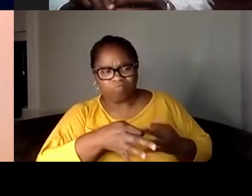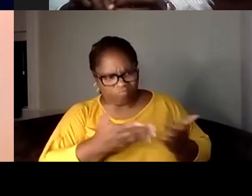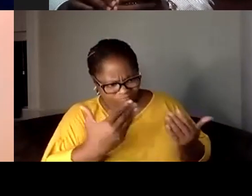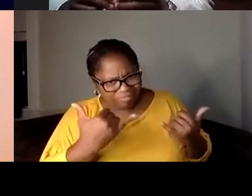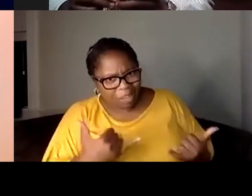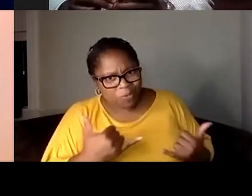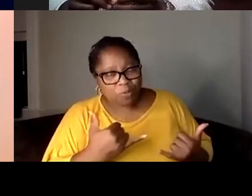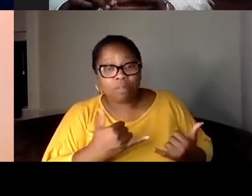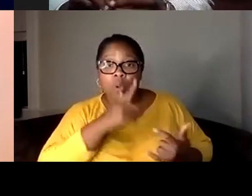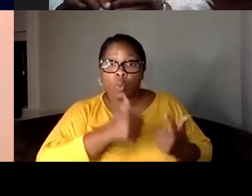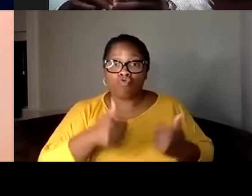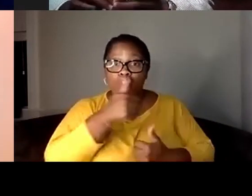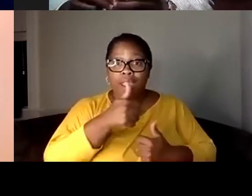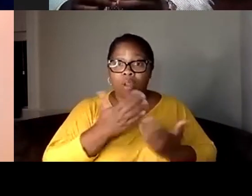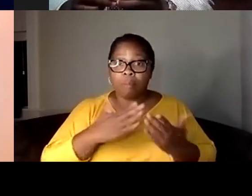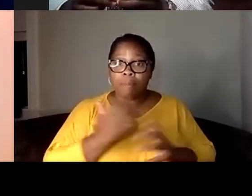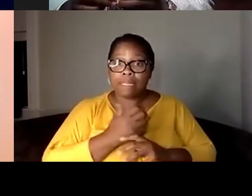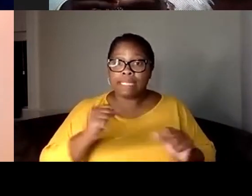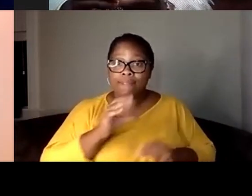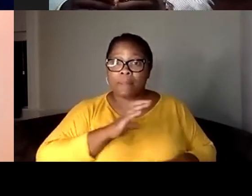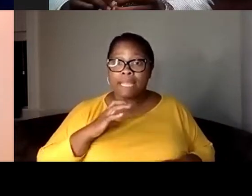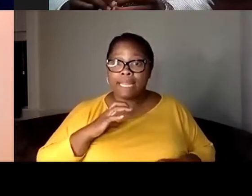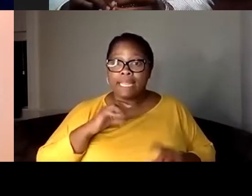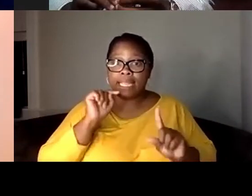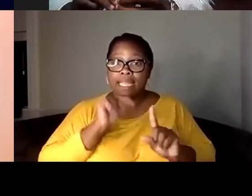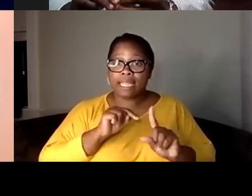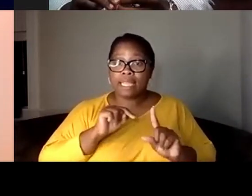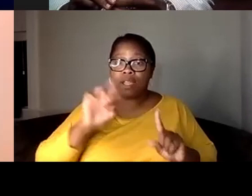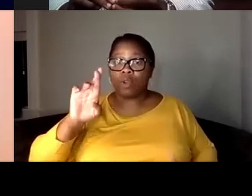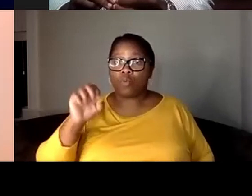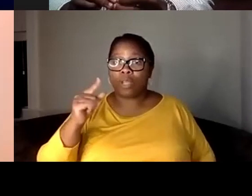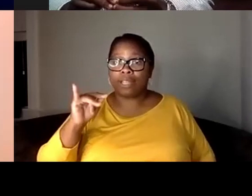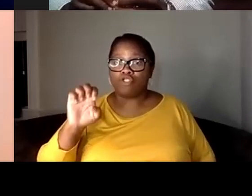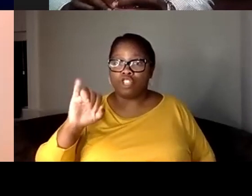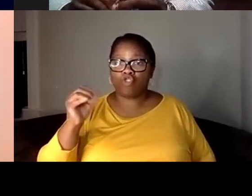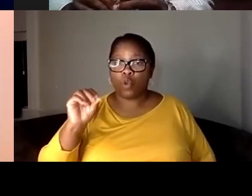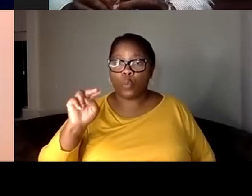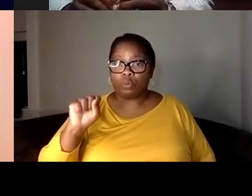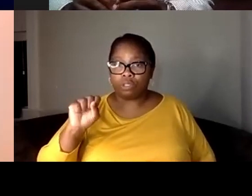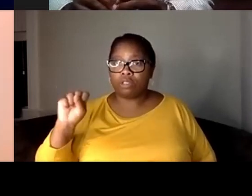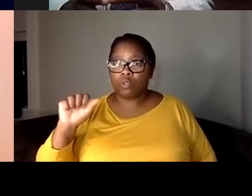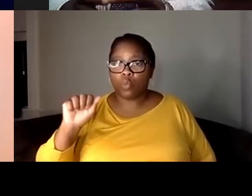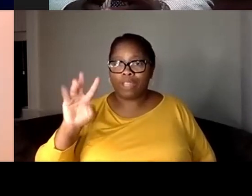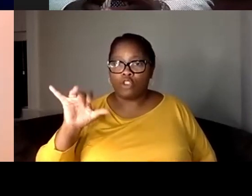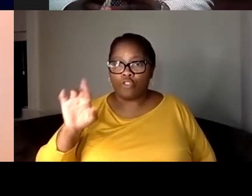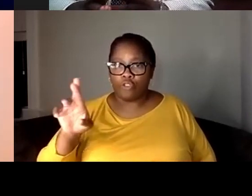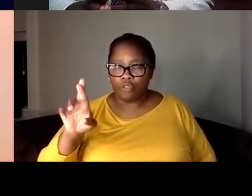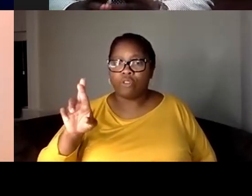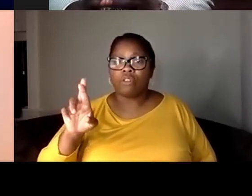chair of the Public Safety Committee is Assemblyman Reggie Jones Sawyer. And I think if we,